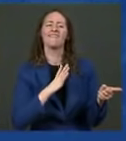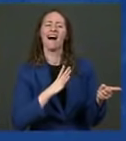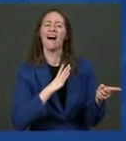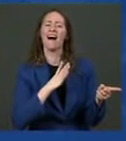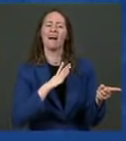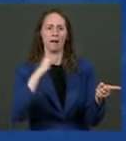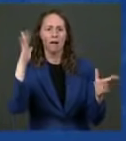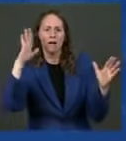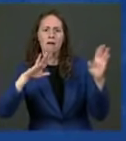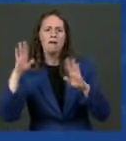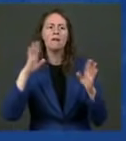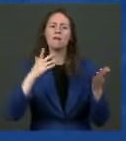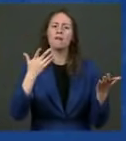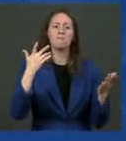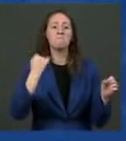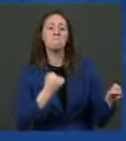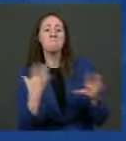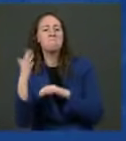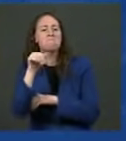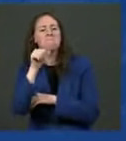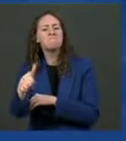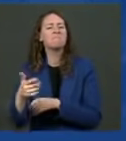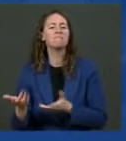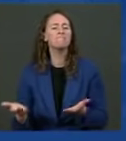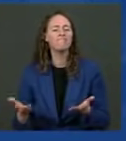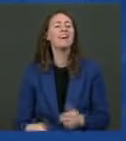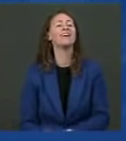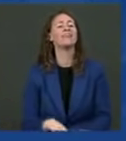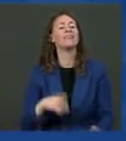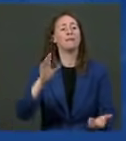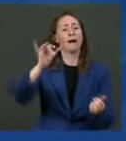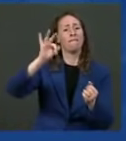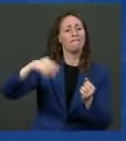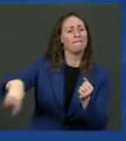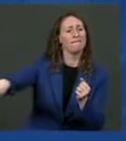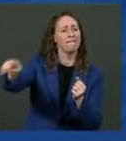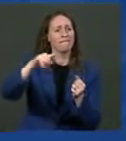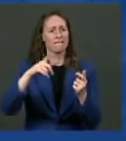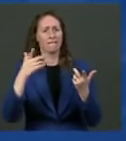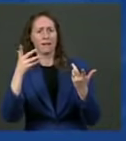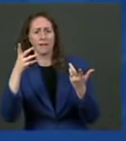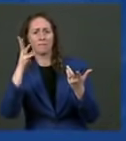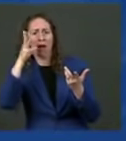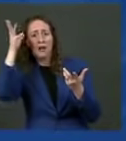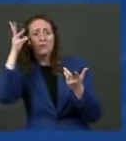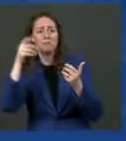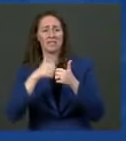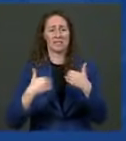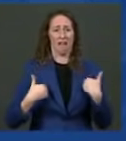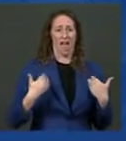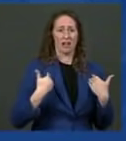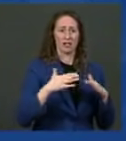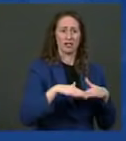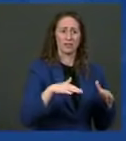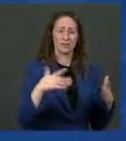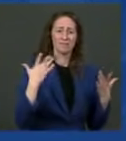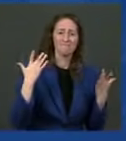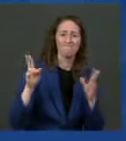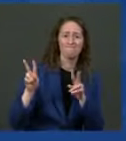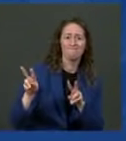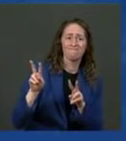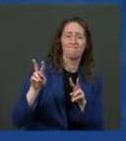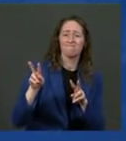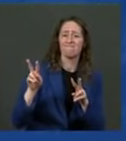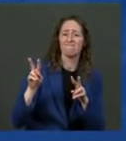possibilities. Now, if you're a parent of a young child, you're wondering, when will the vaccine be available for them? I